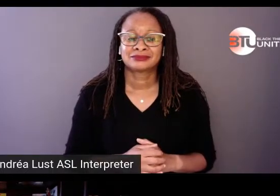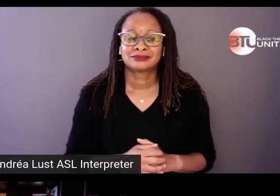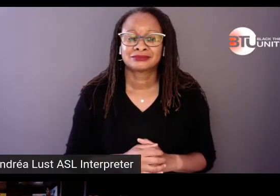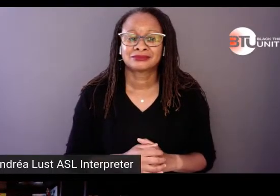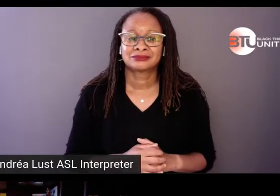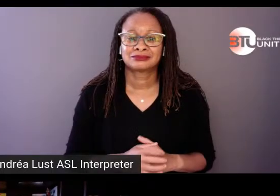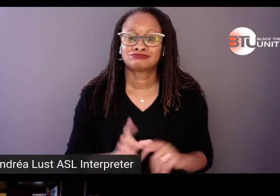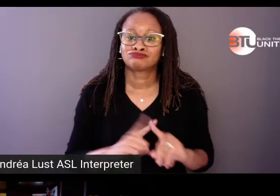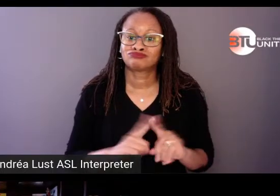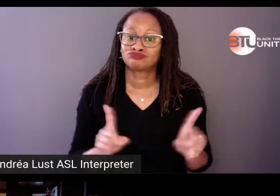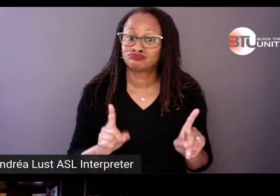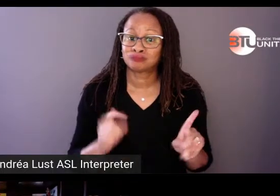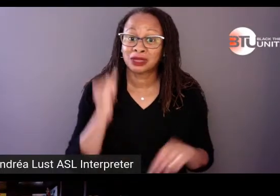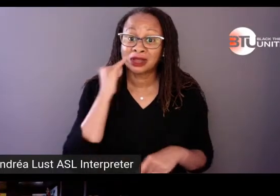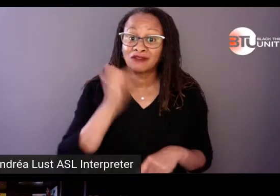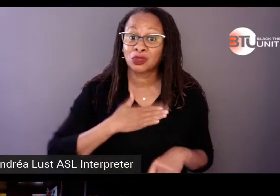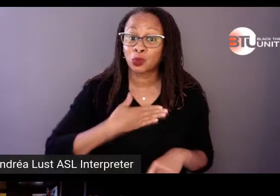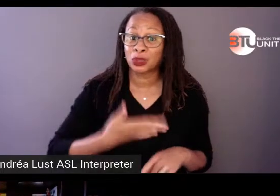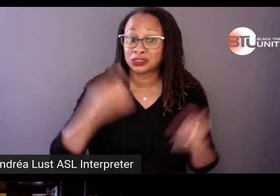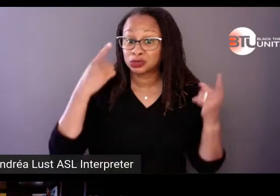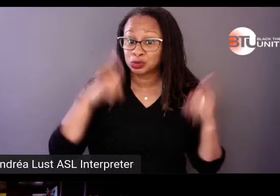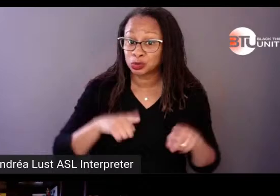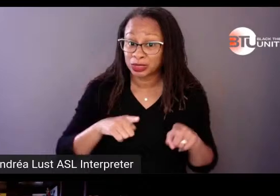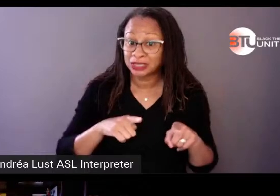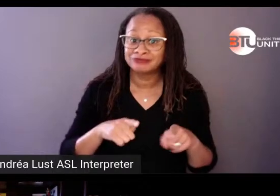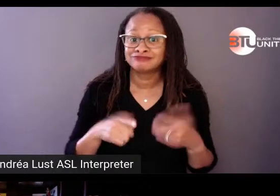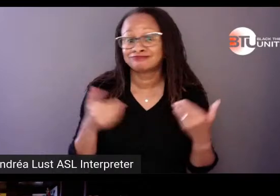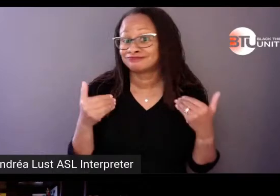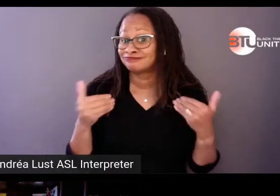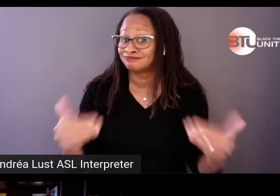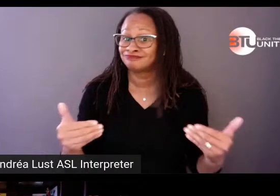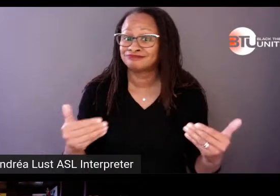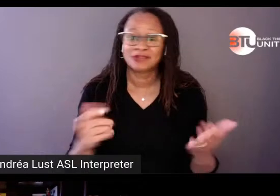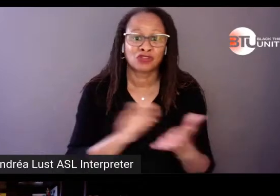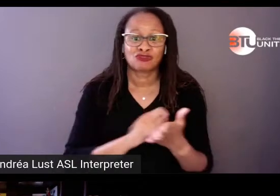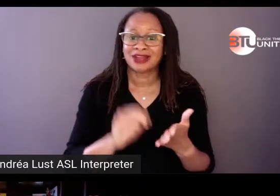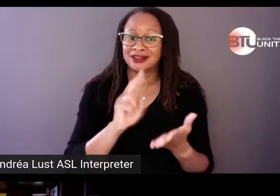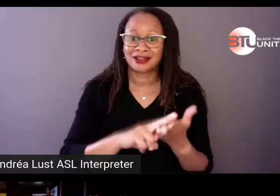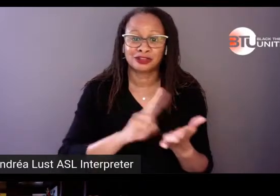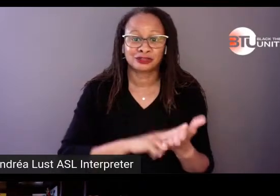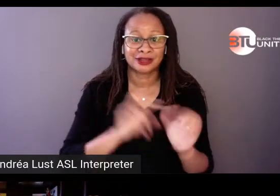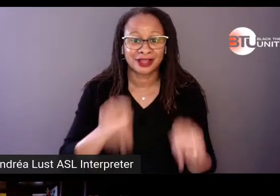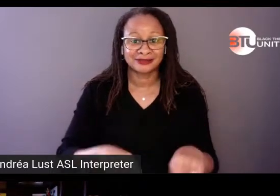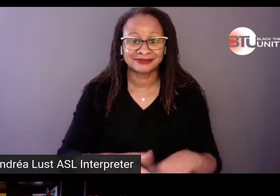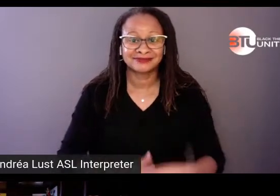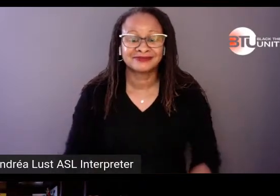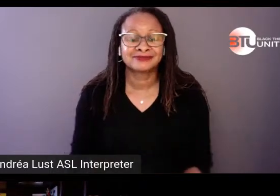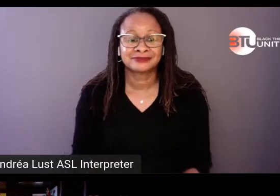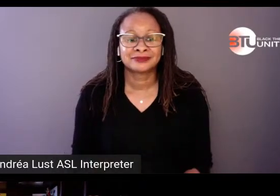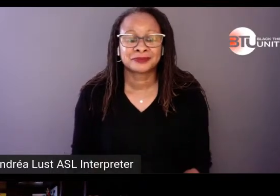But certainly if they are willing to agree to it, you can put that in a contract.